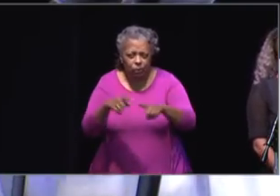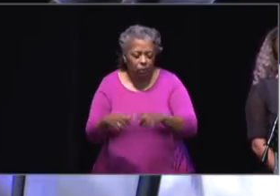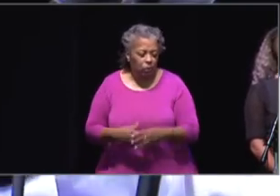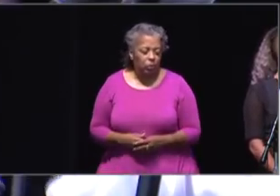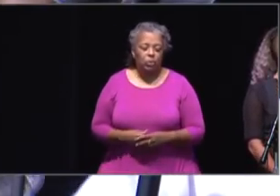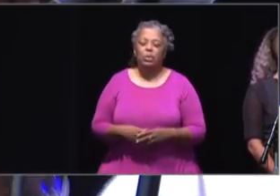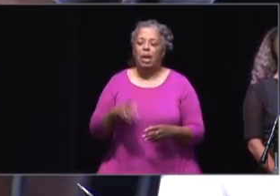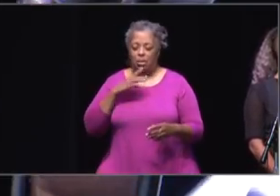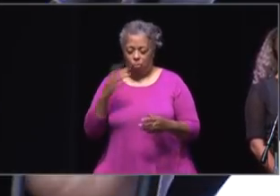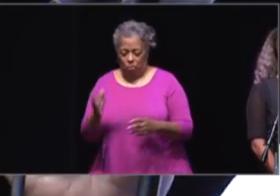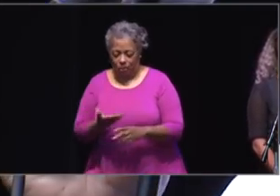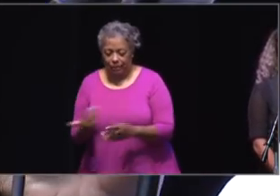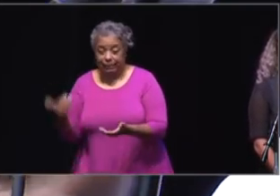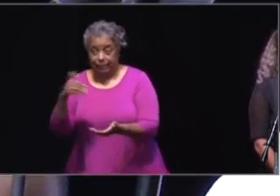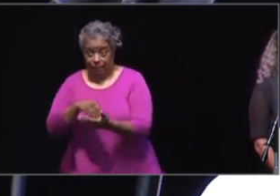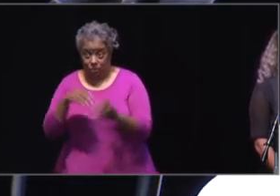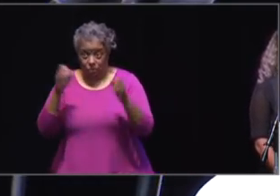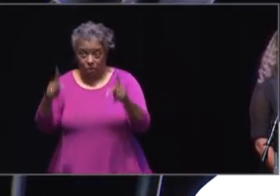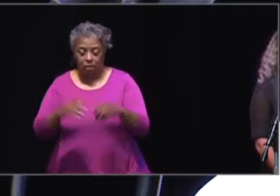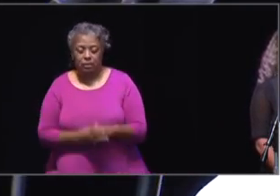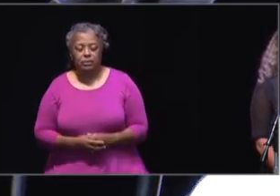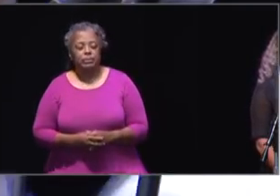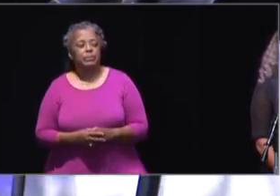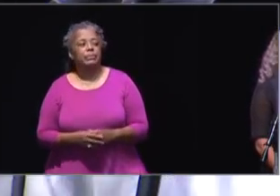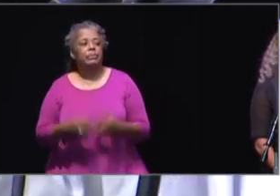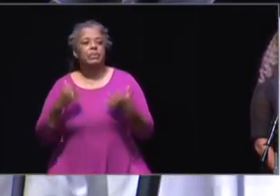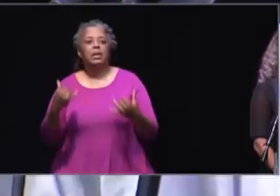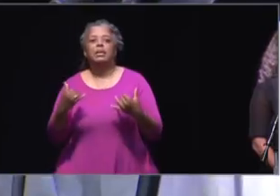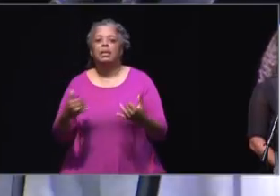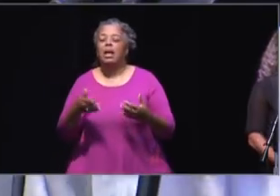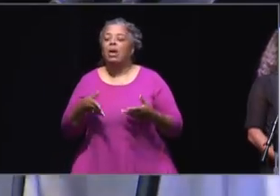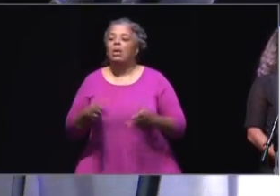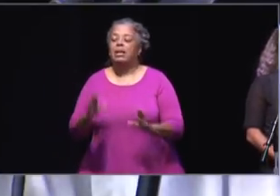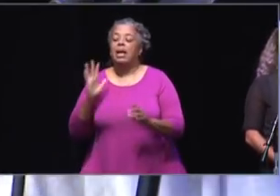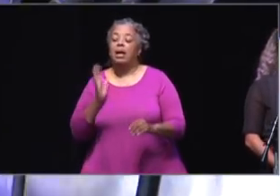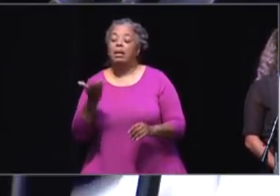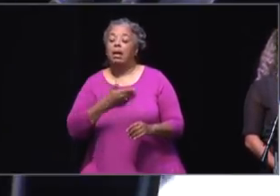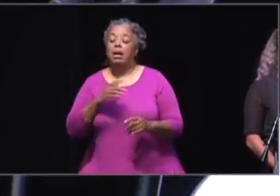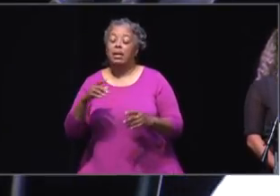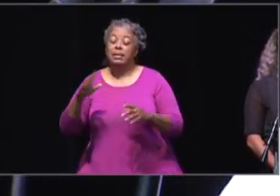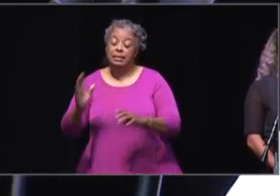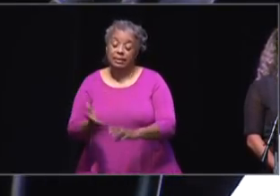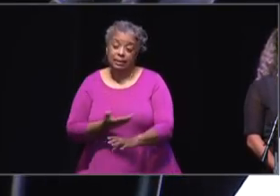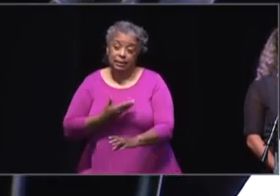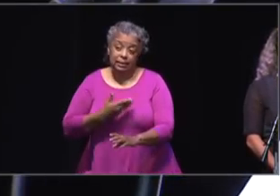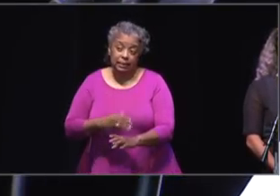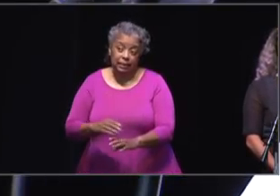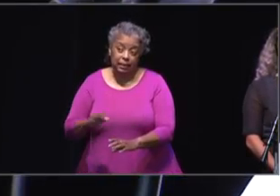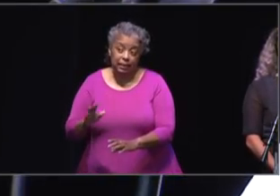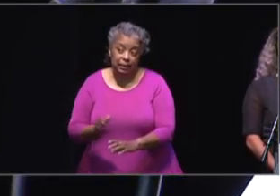I'm gonna sing it again, okay? It goes like this. Now let us